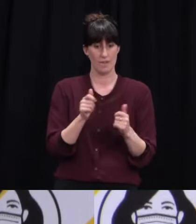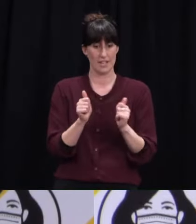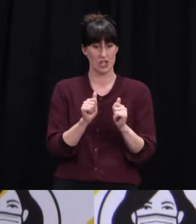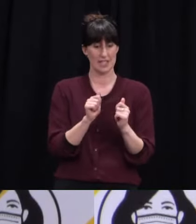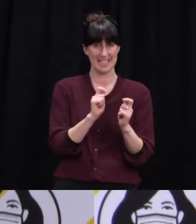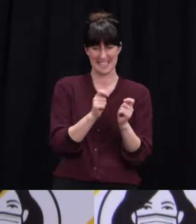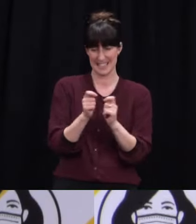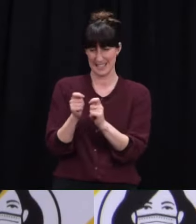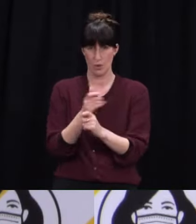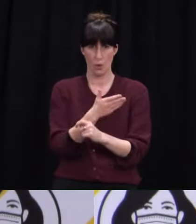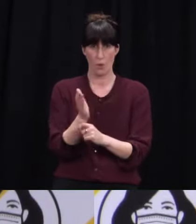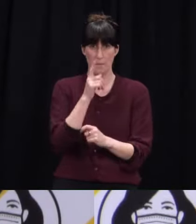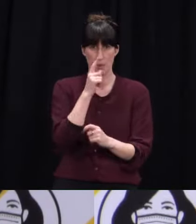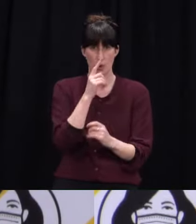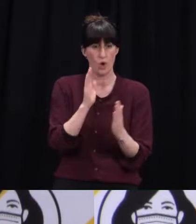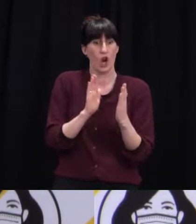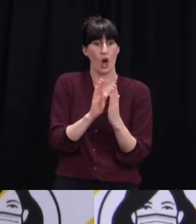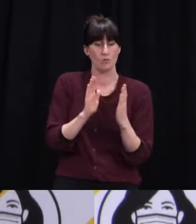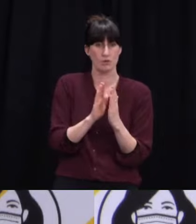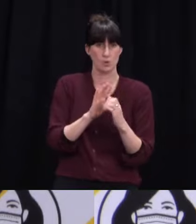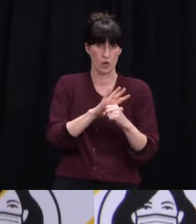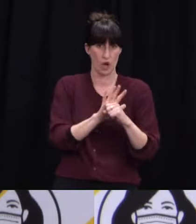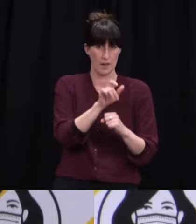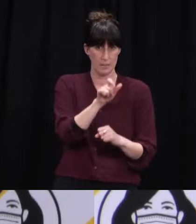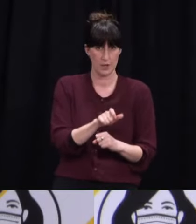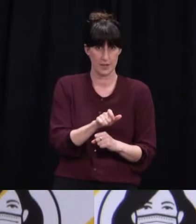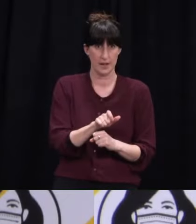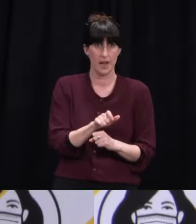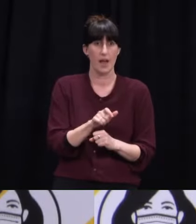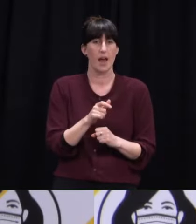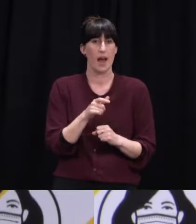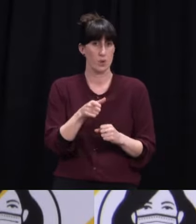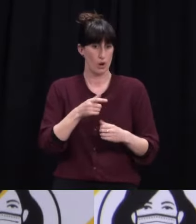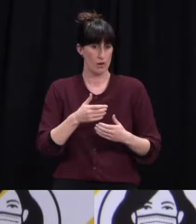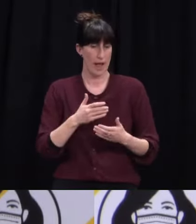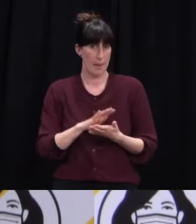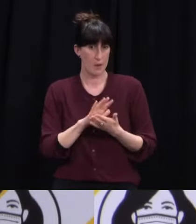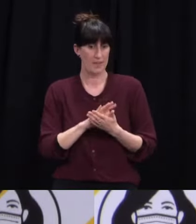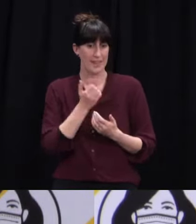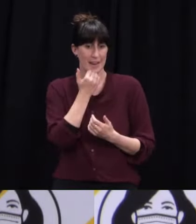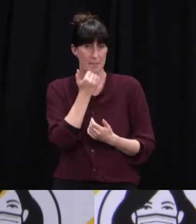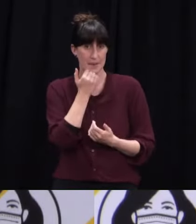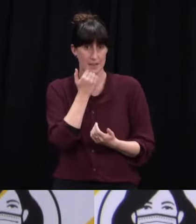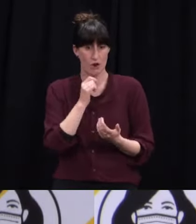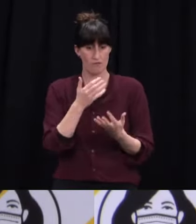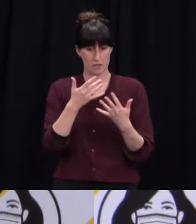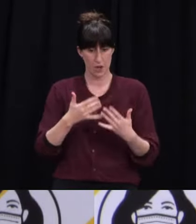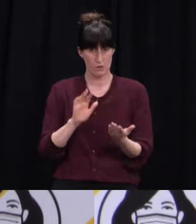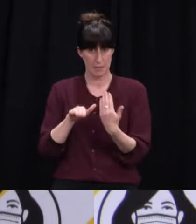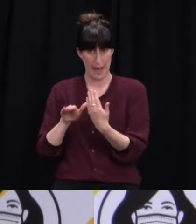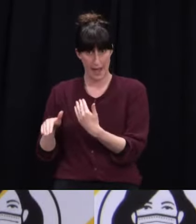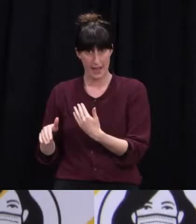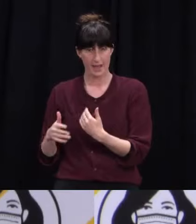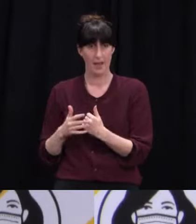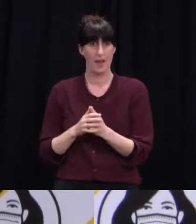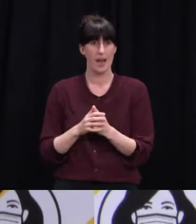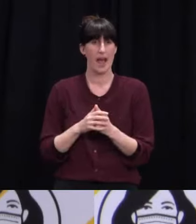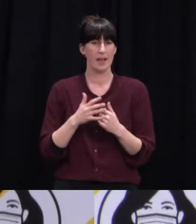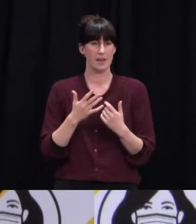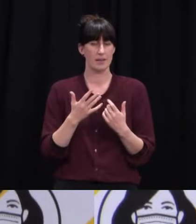results back from those contacts before we start looking at any sort of move through alert levels? Well,